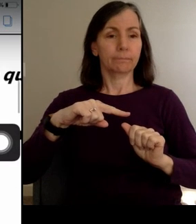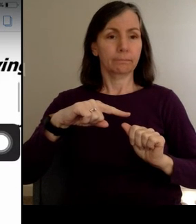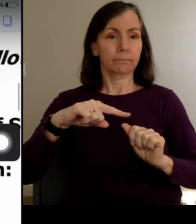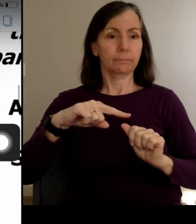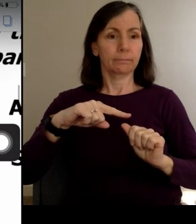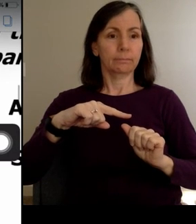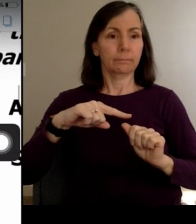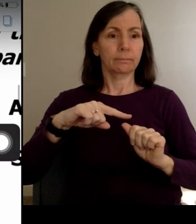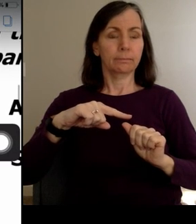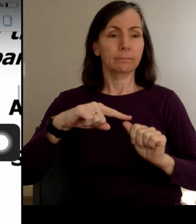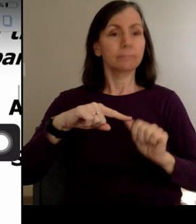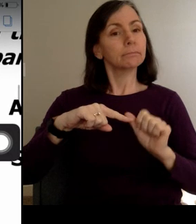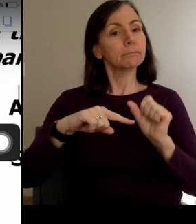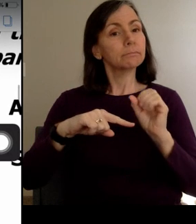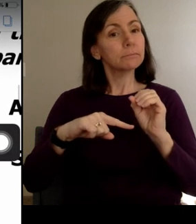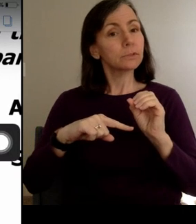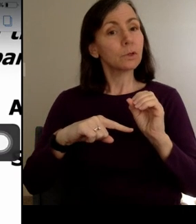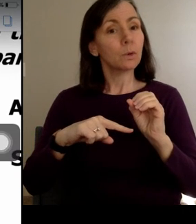So,